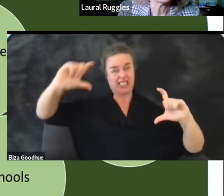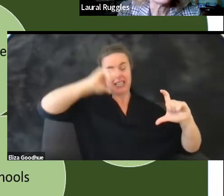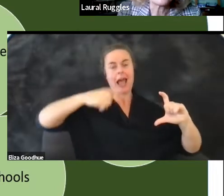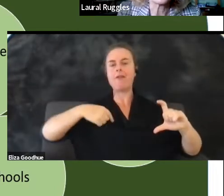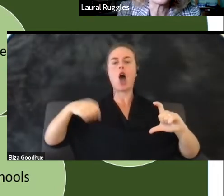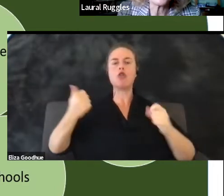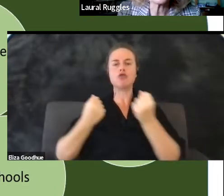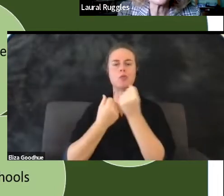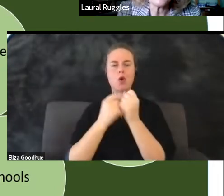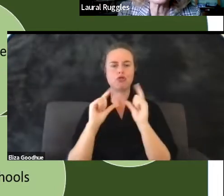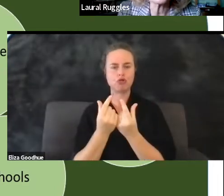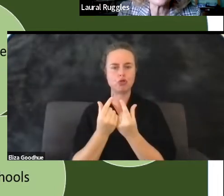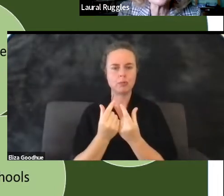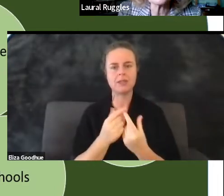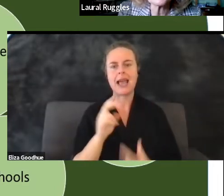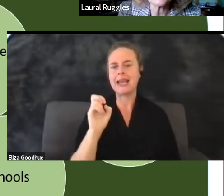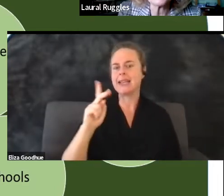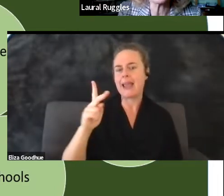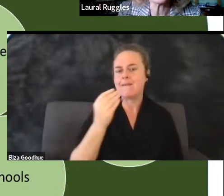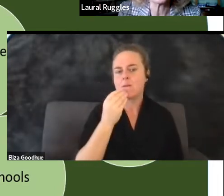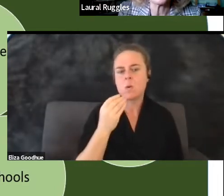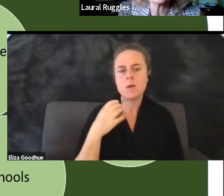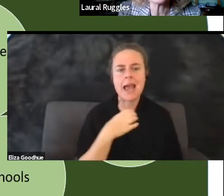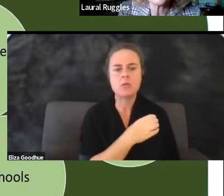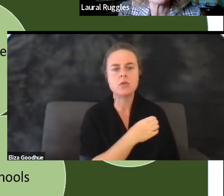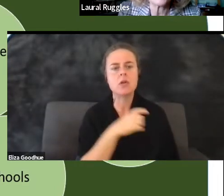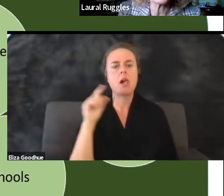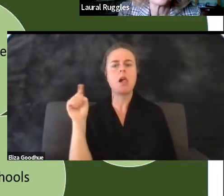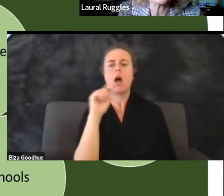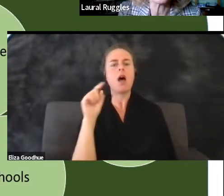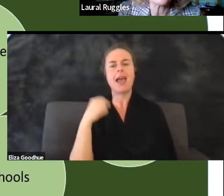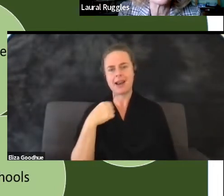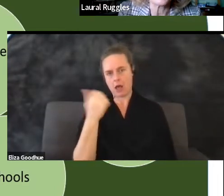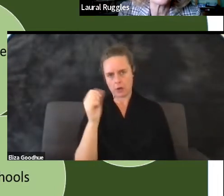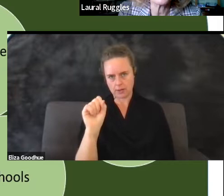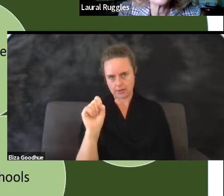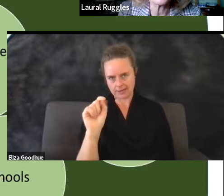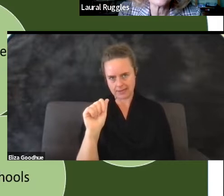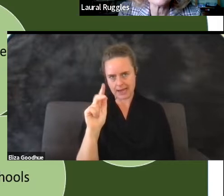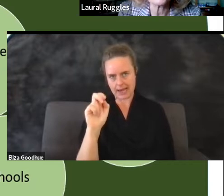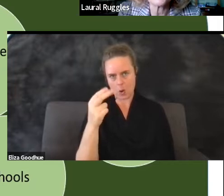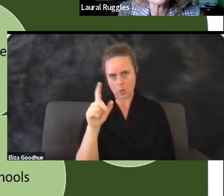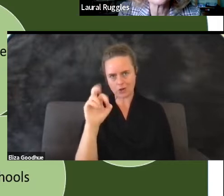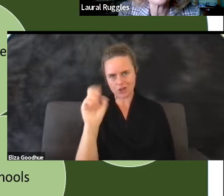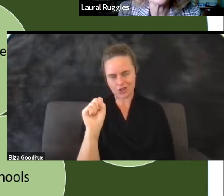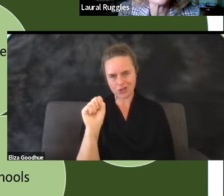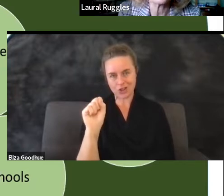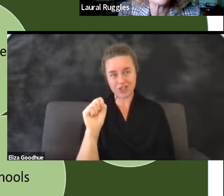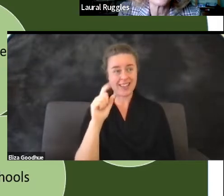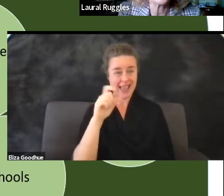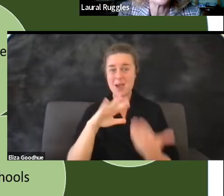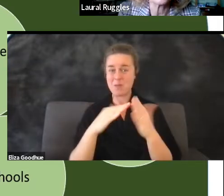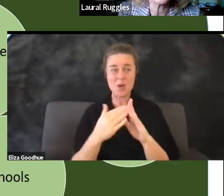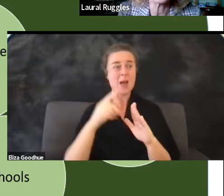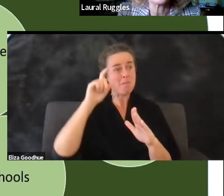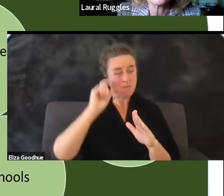Coalition. You also have just other stakeholders and players that are out there. I don't know how you can't have a well-nourished community if you're